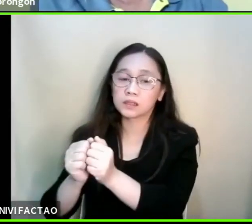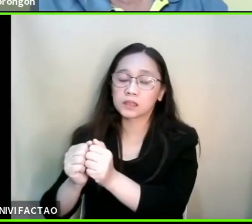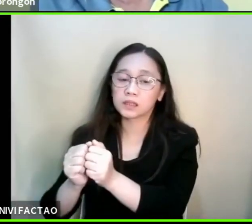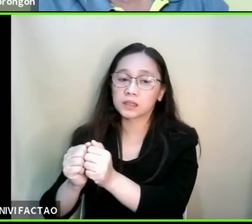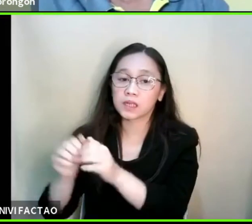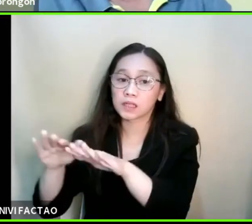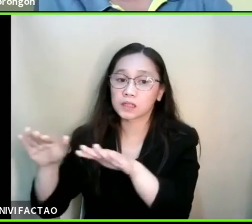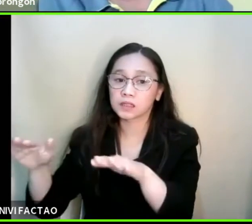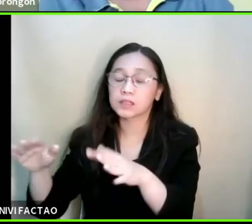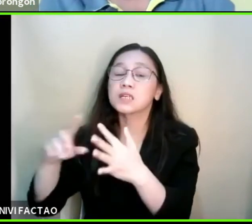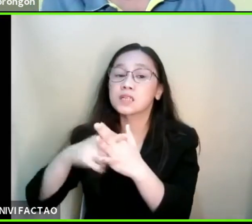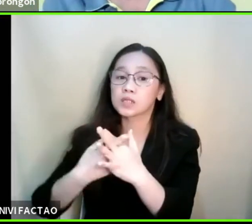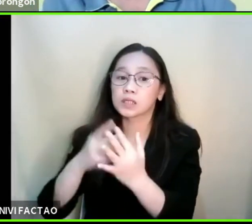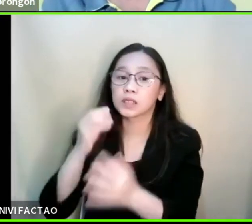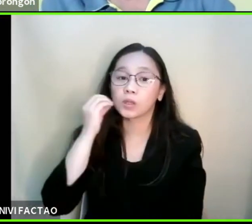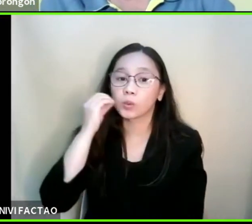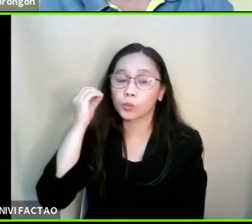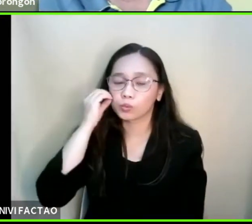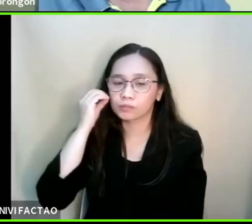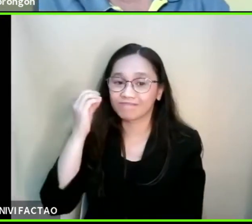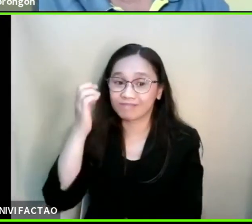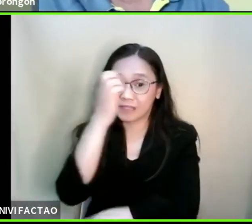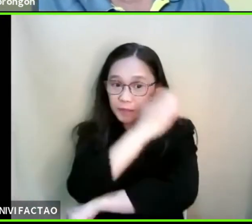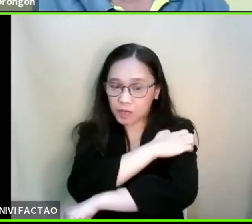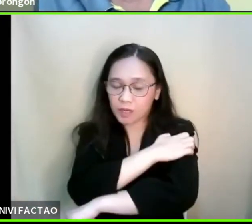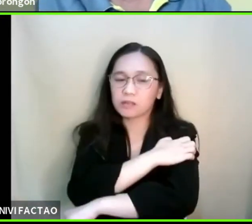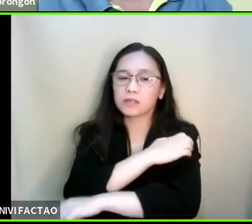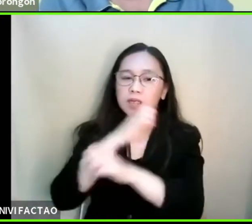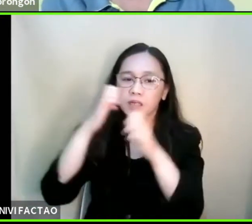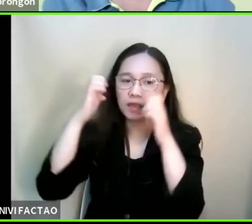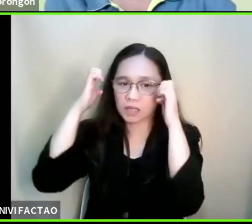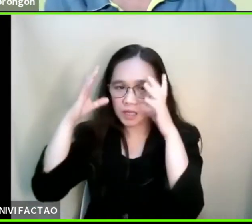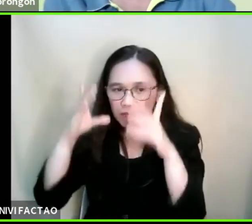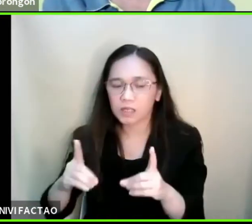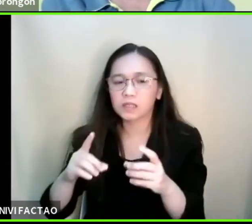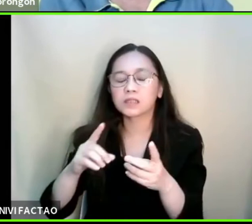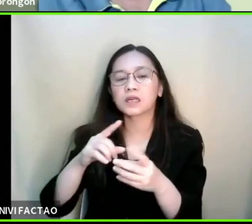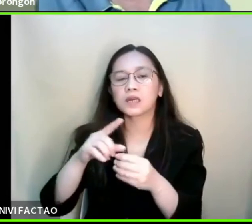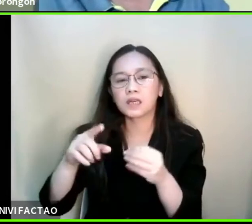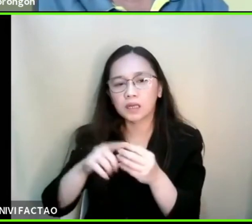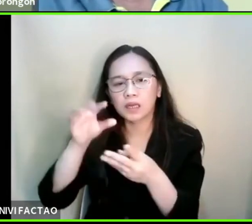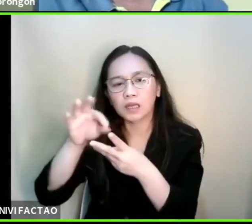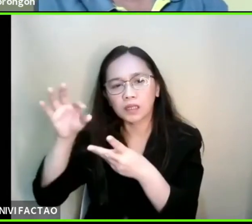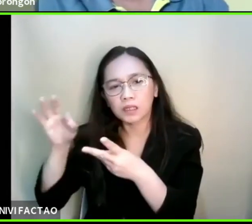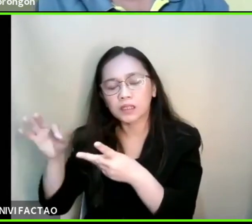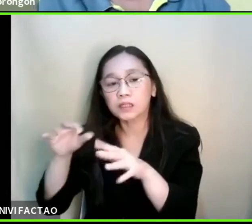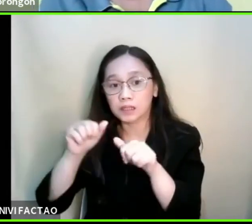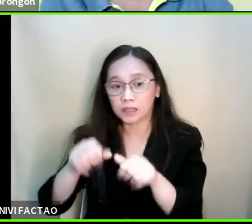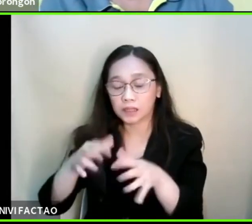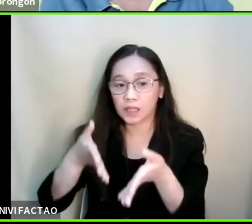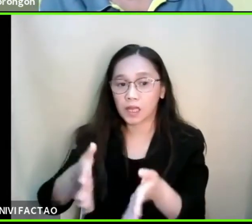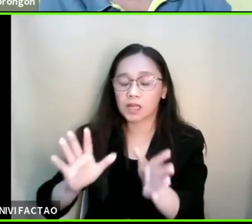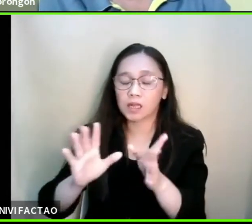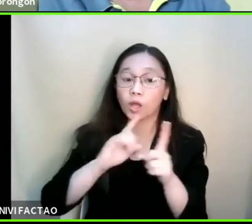We start at home, and empowering them, educating them about the options will also allow them to talk